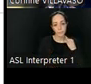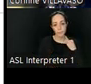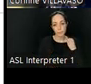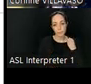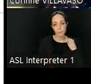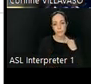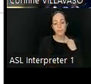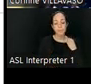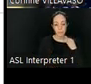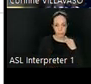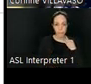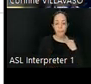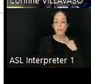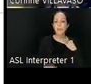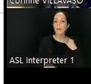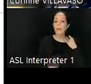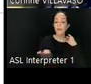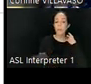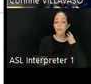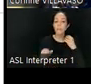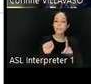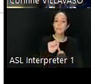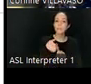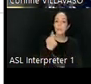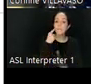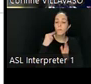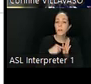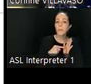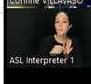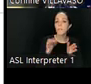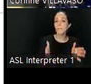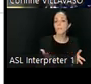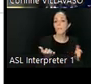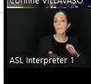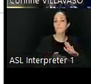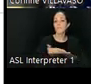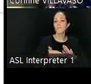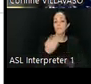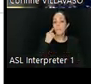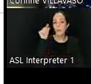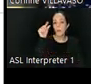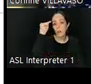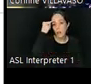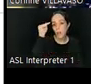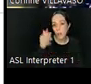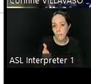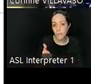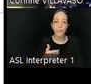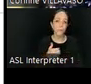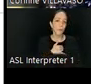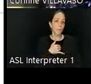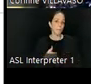other situations, for example, somebody wanting to run for governor, mayor, even city